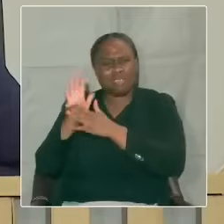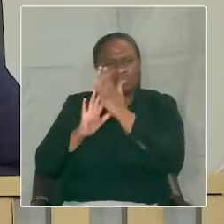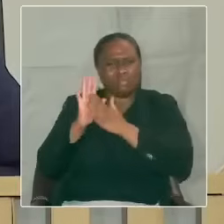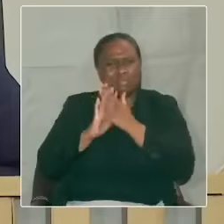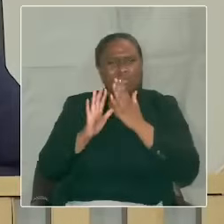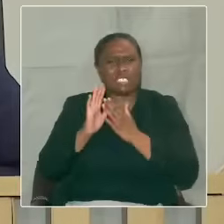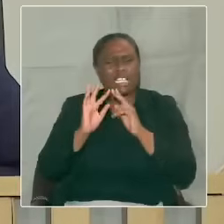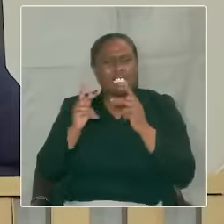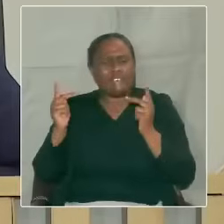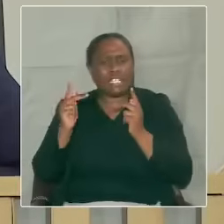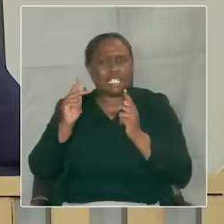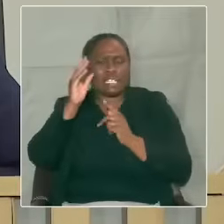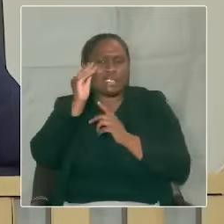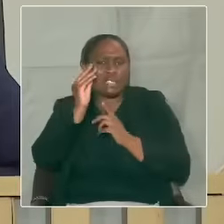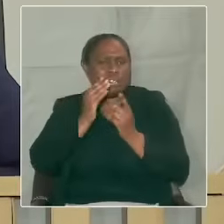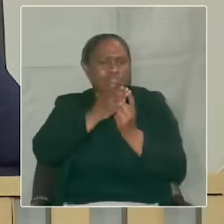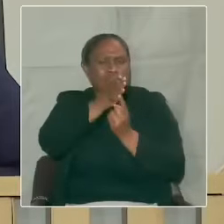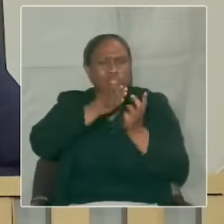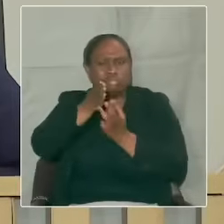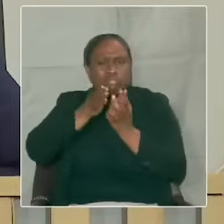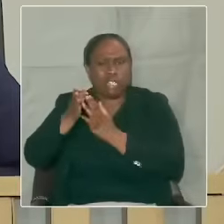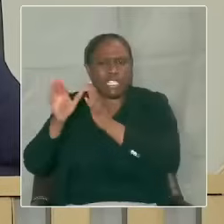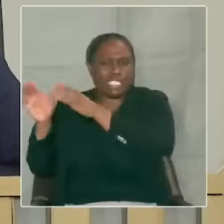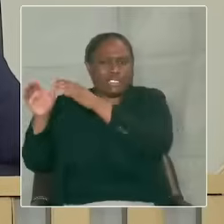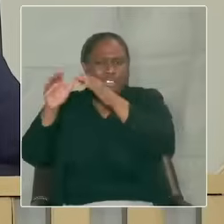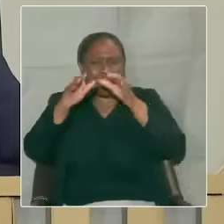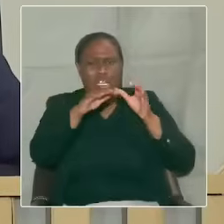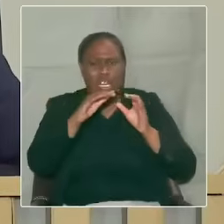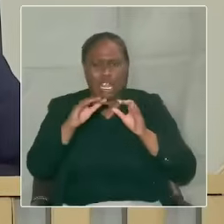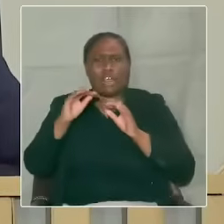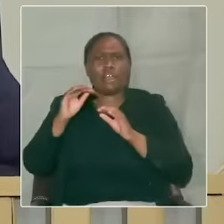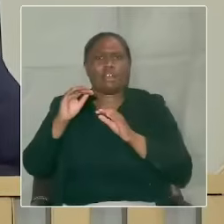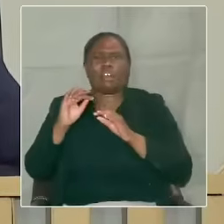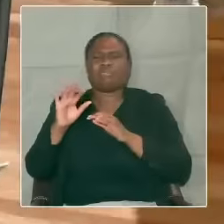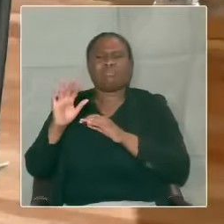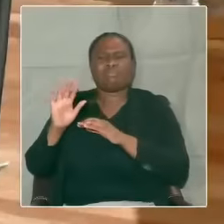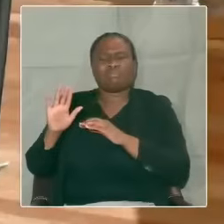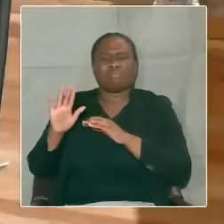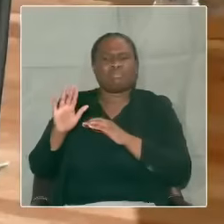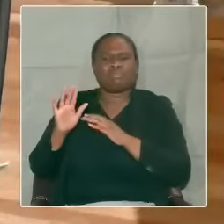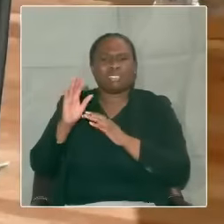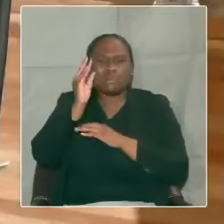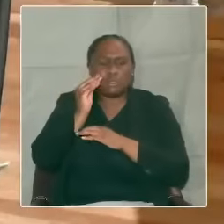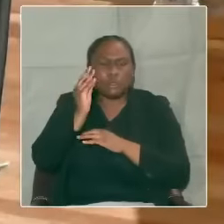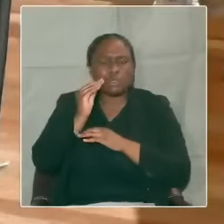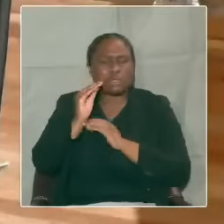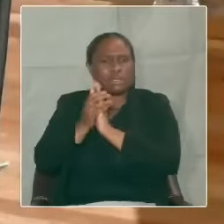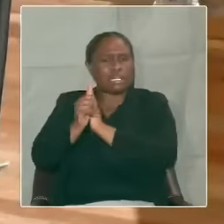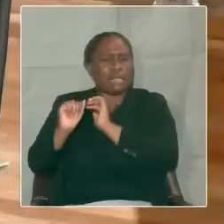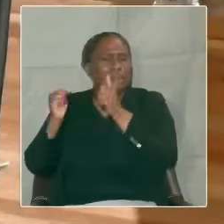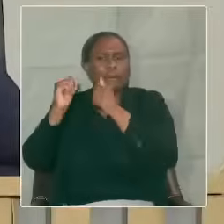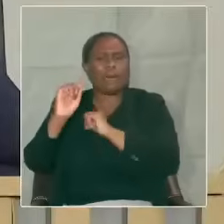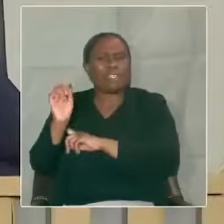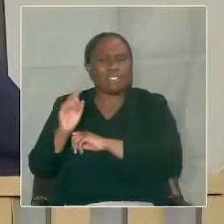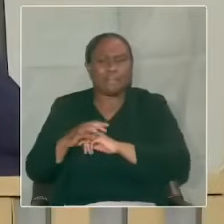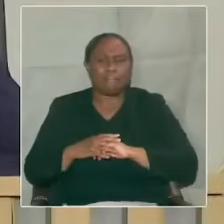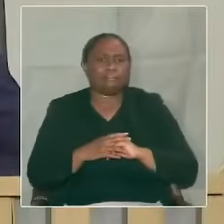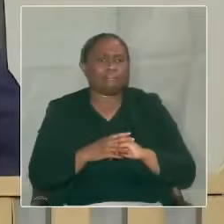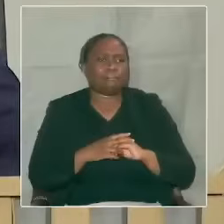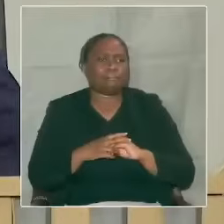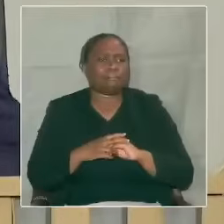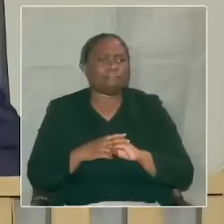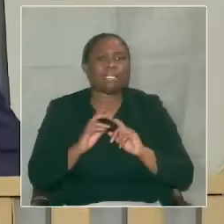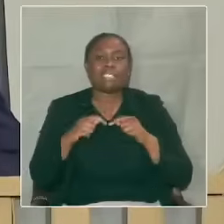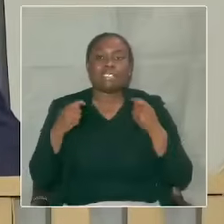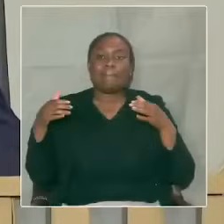The leveraging of expertise from various sectors. Which expertise are you talking about? I'm referring to the